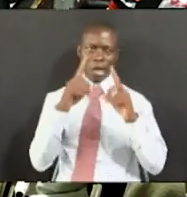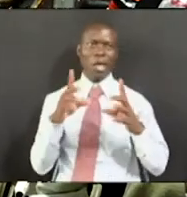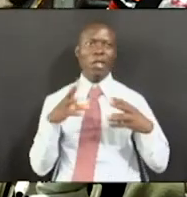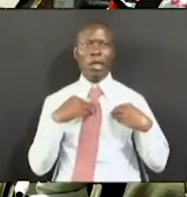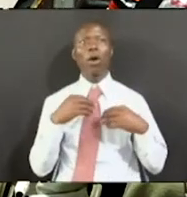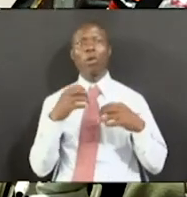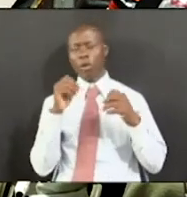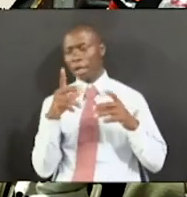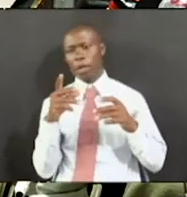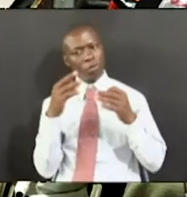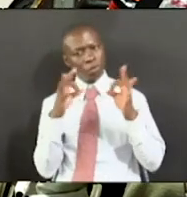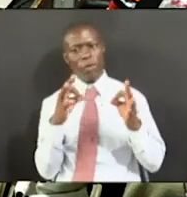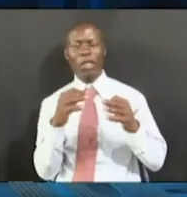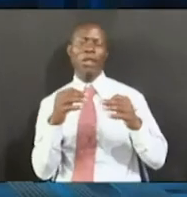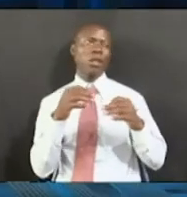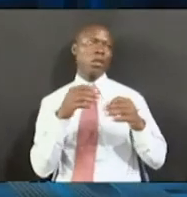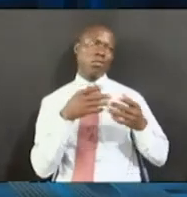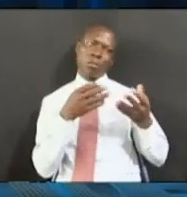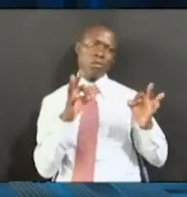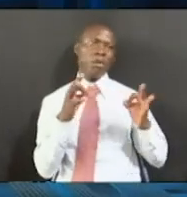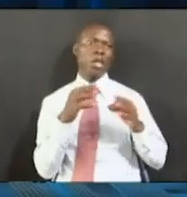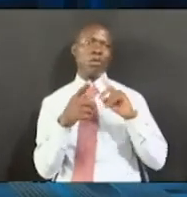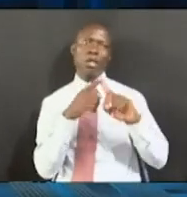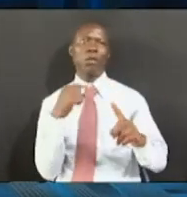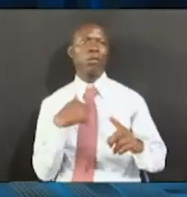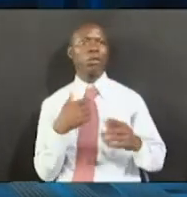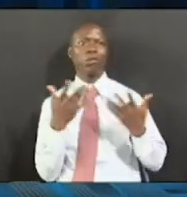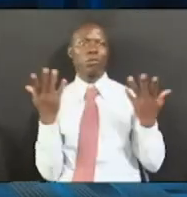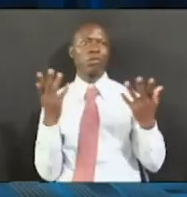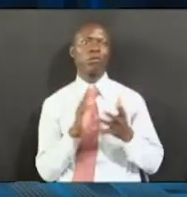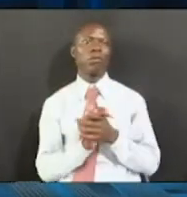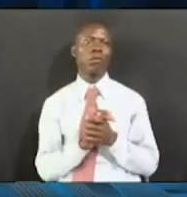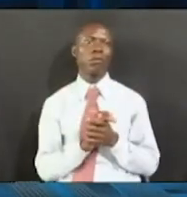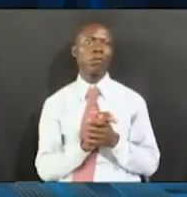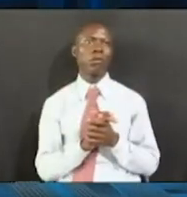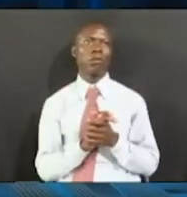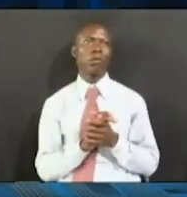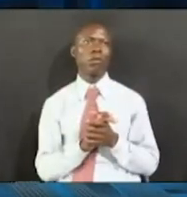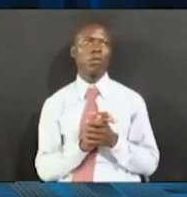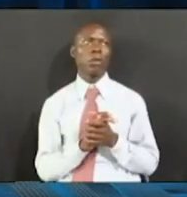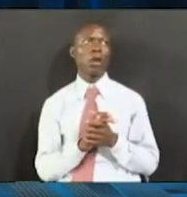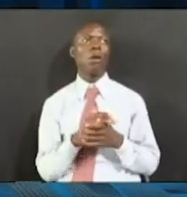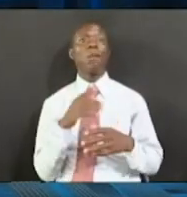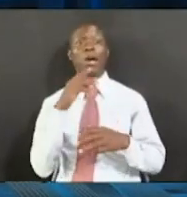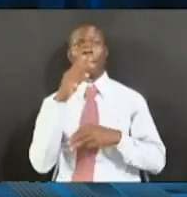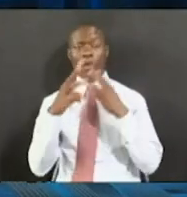I woke up, I said, it's fine. The world will know.